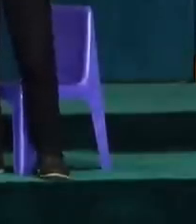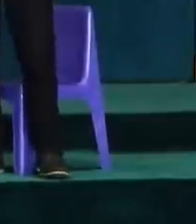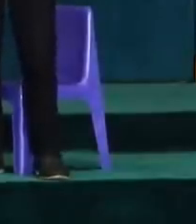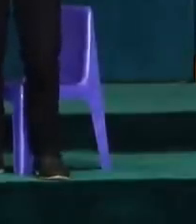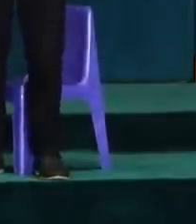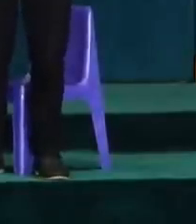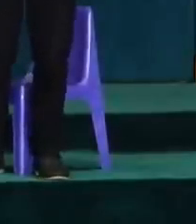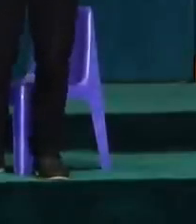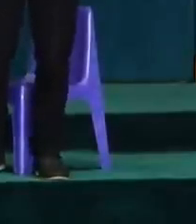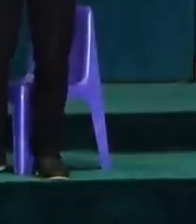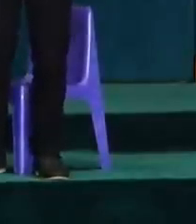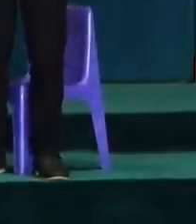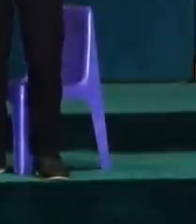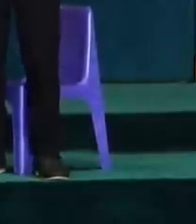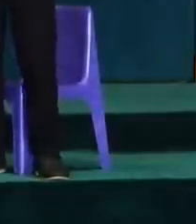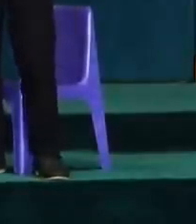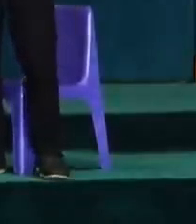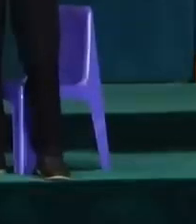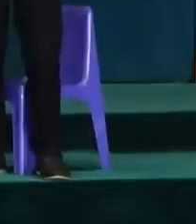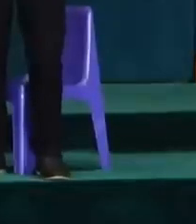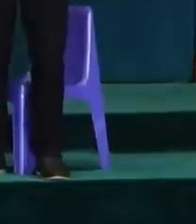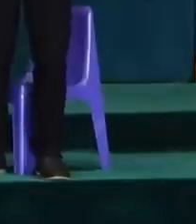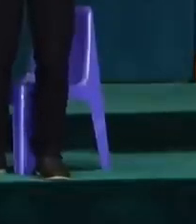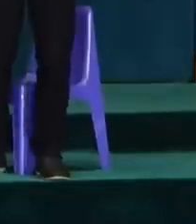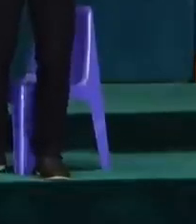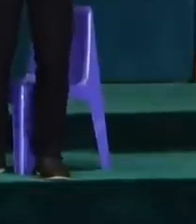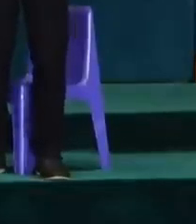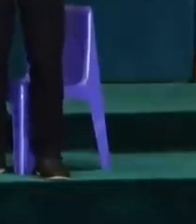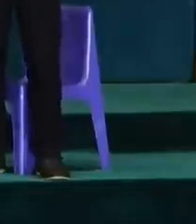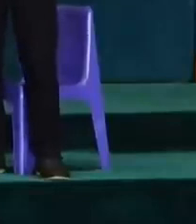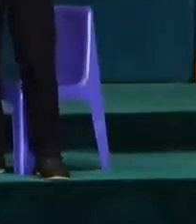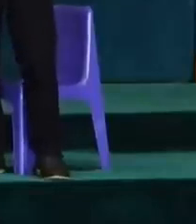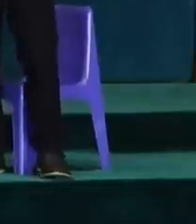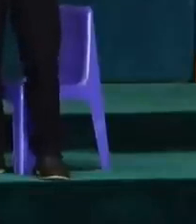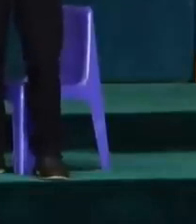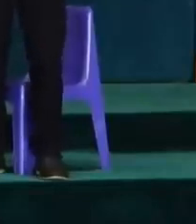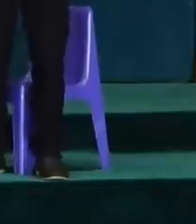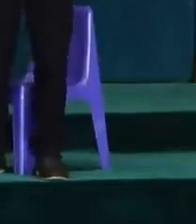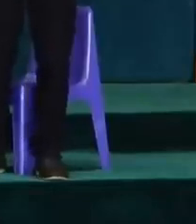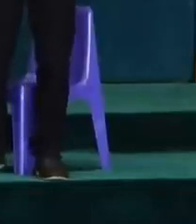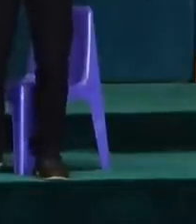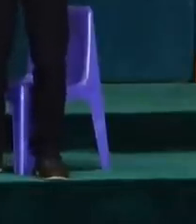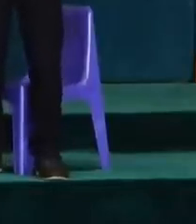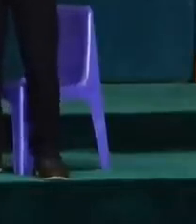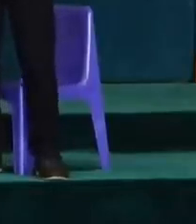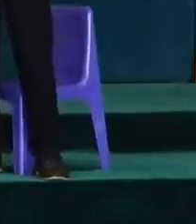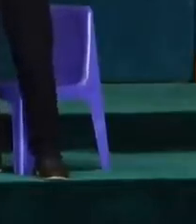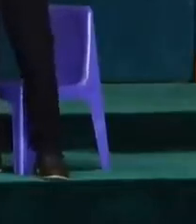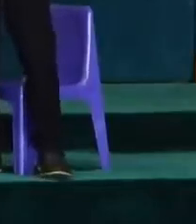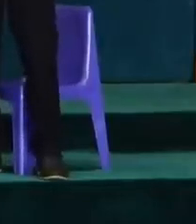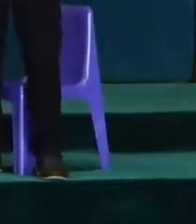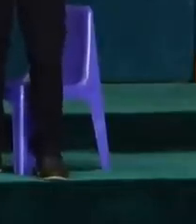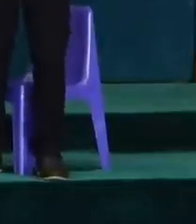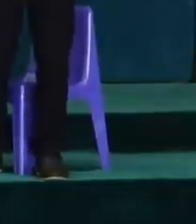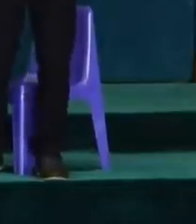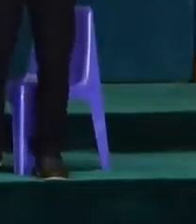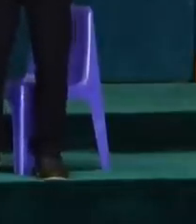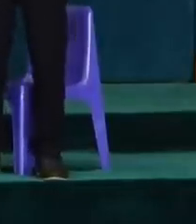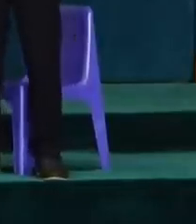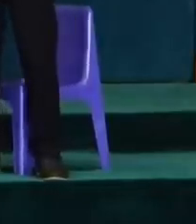Walking with Jesus, walking every day, all along the way, for I